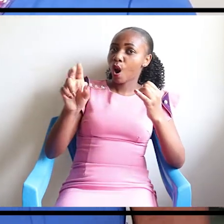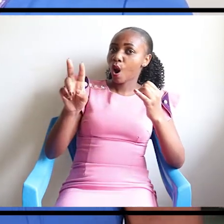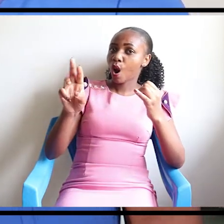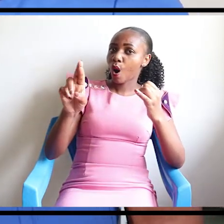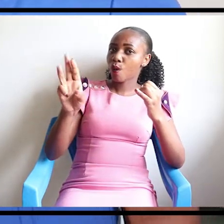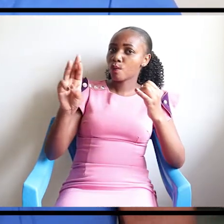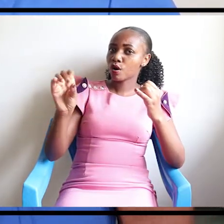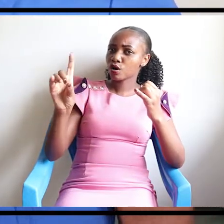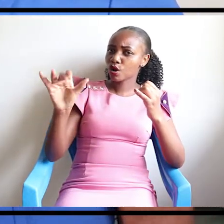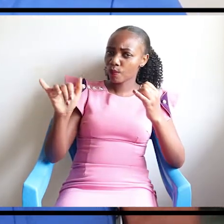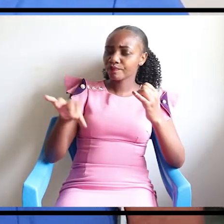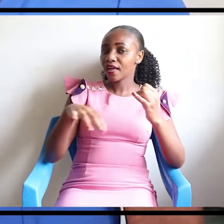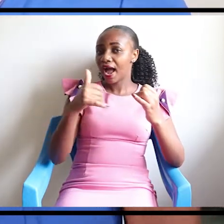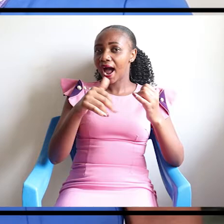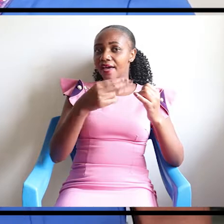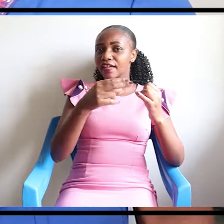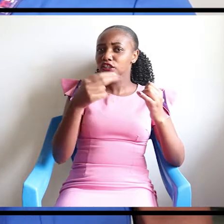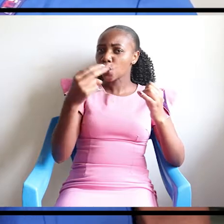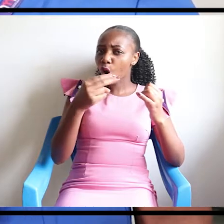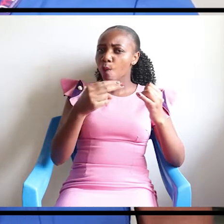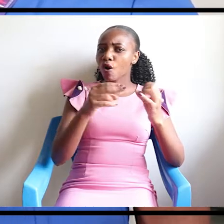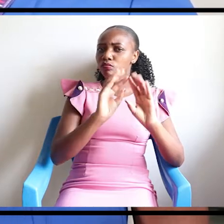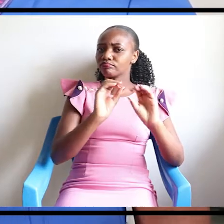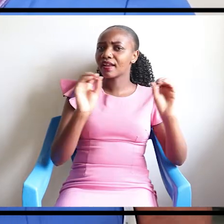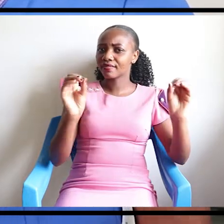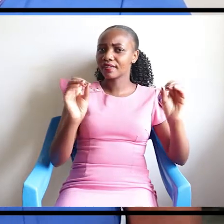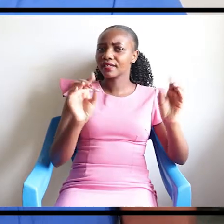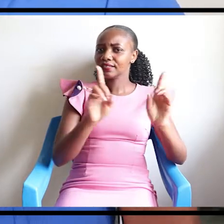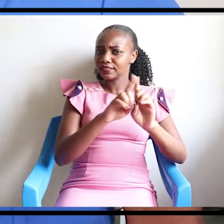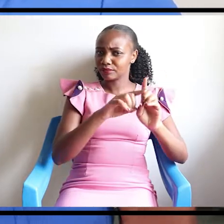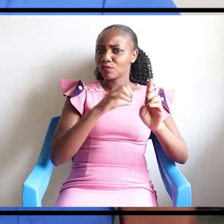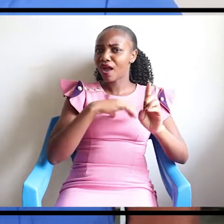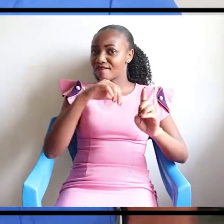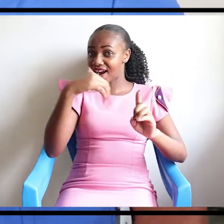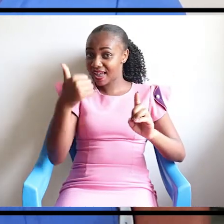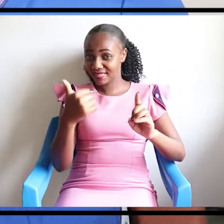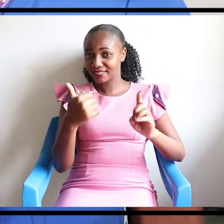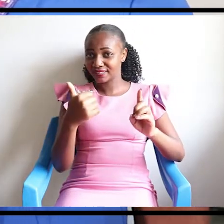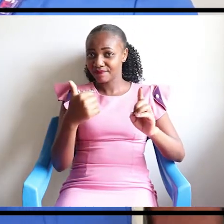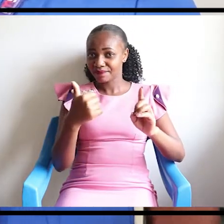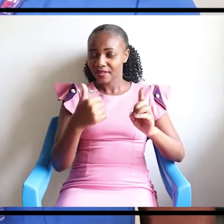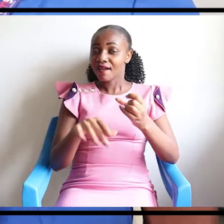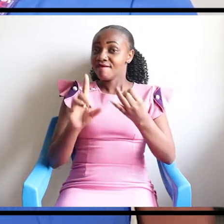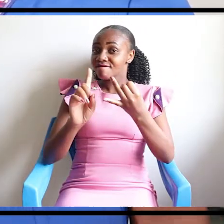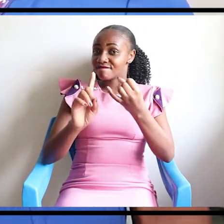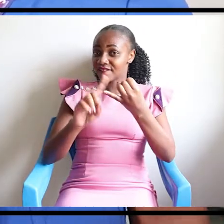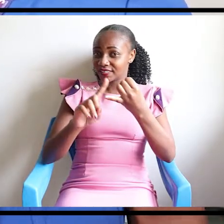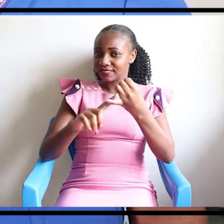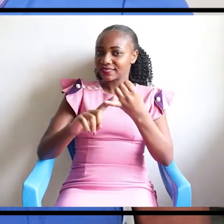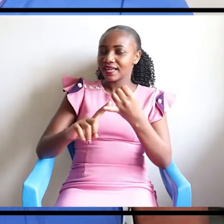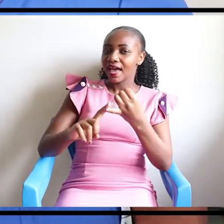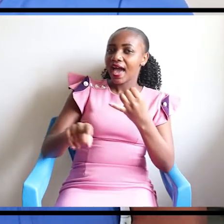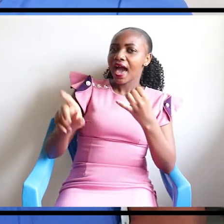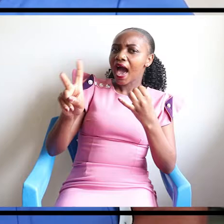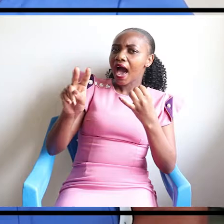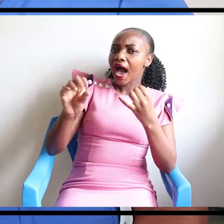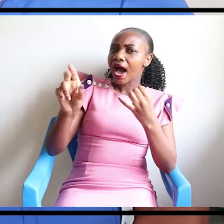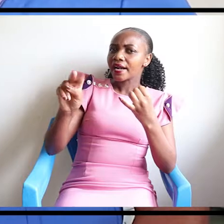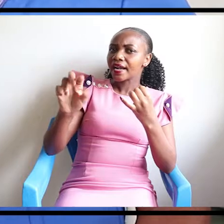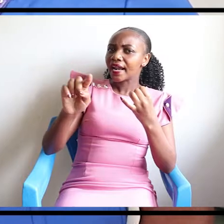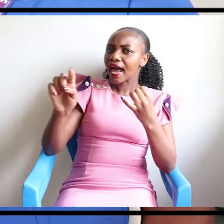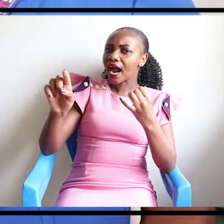the hormonal methods, and we have the natural methods. On the non-hormonal, like it's being called, it's non-hormonal. There is